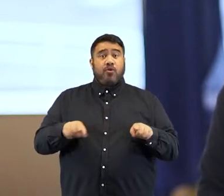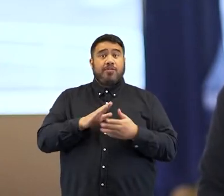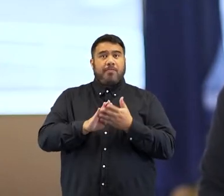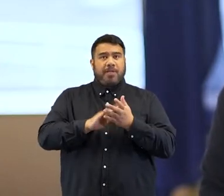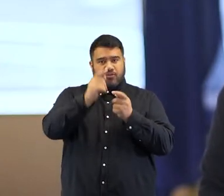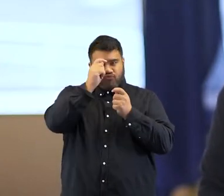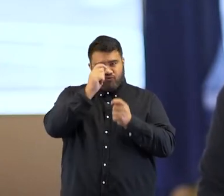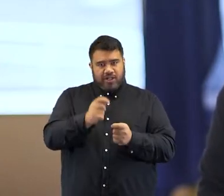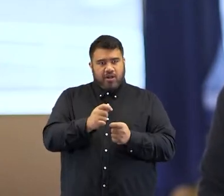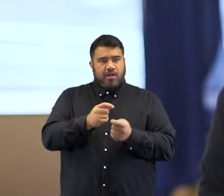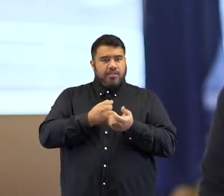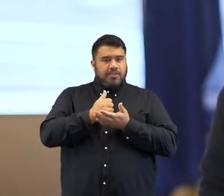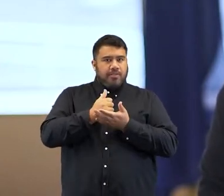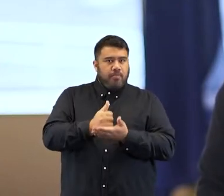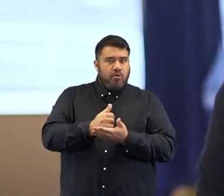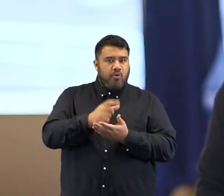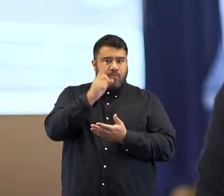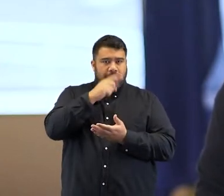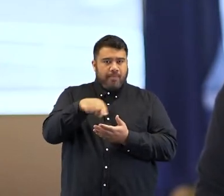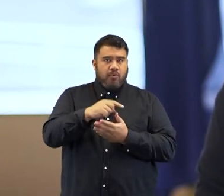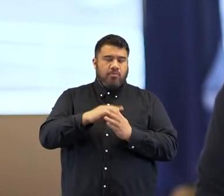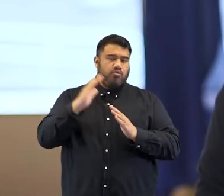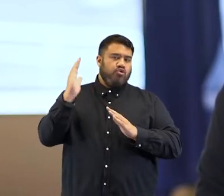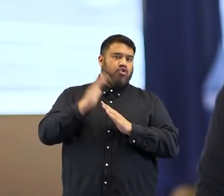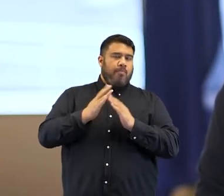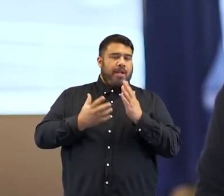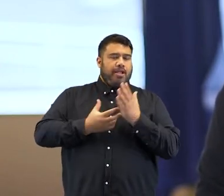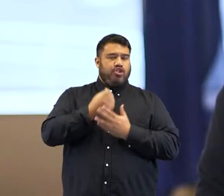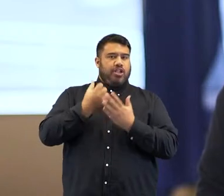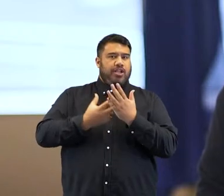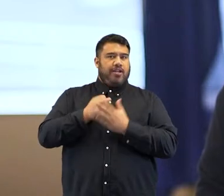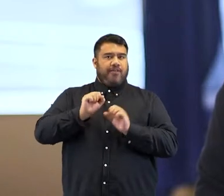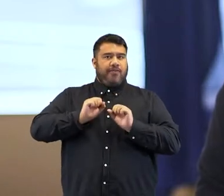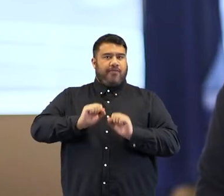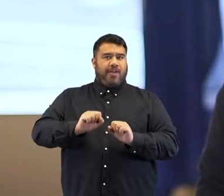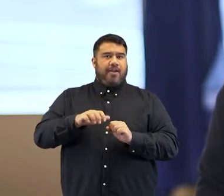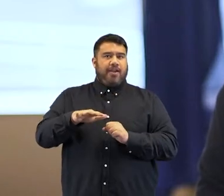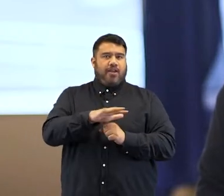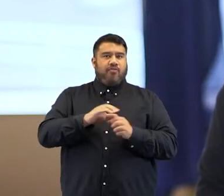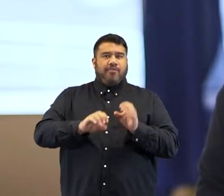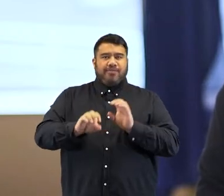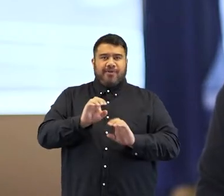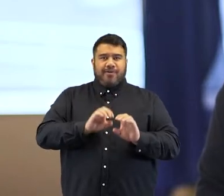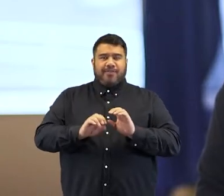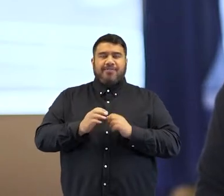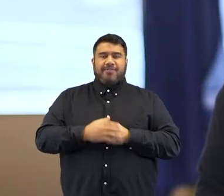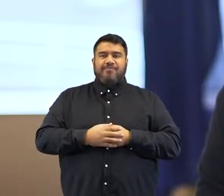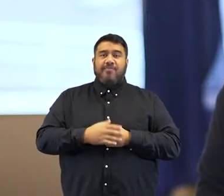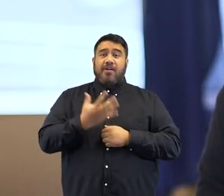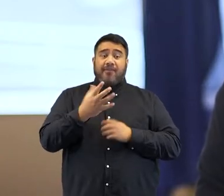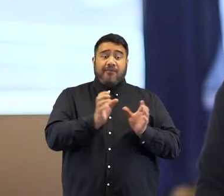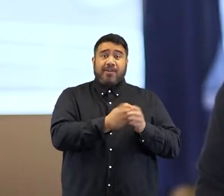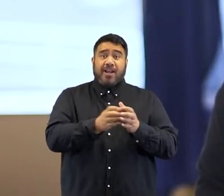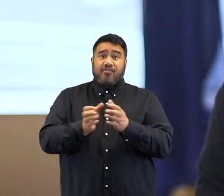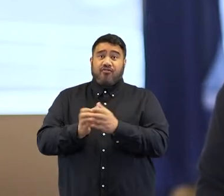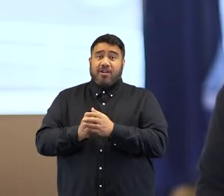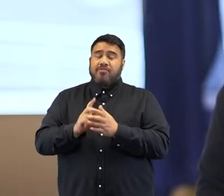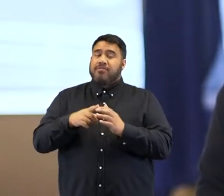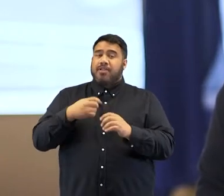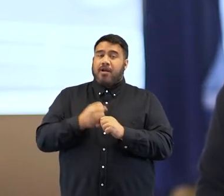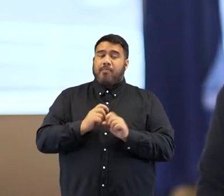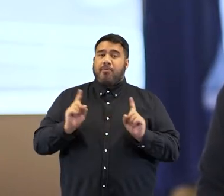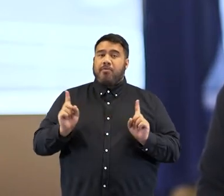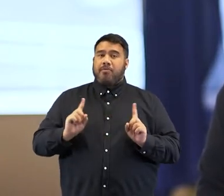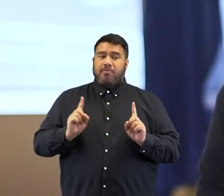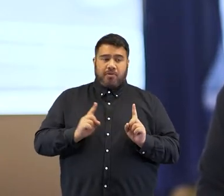support those who are high achievers in their field of science. These categories recognise those who